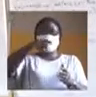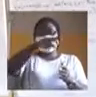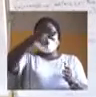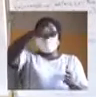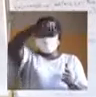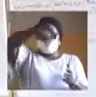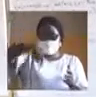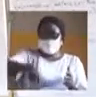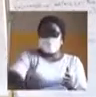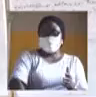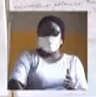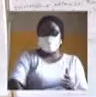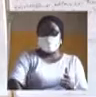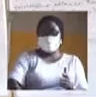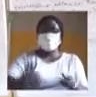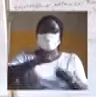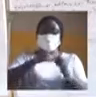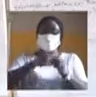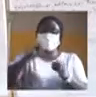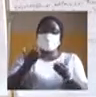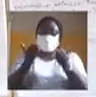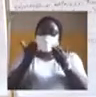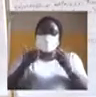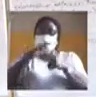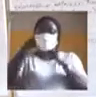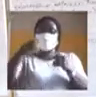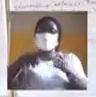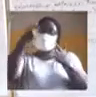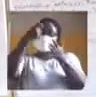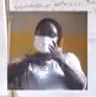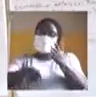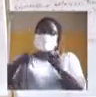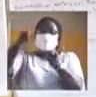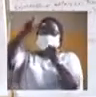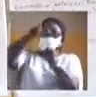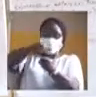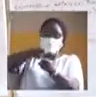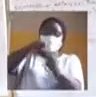medium empty bottles of sanitizer